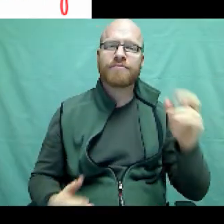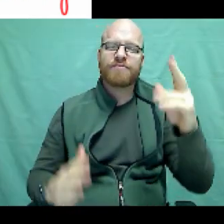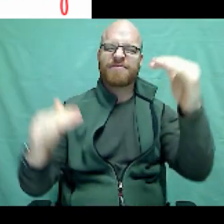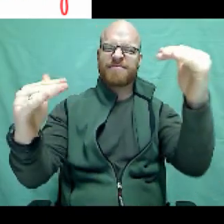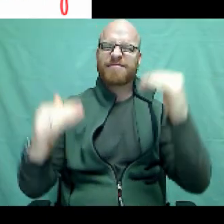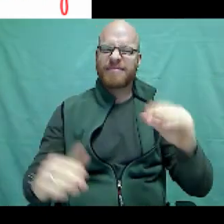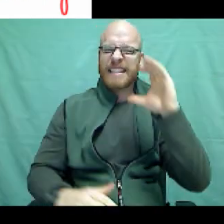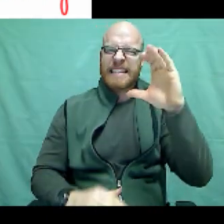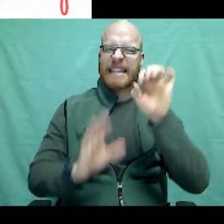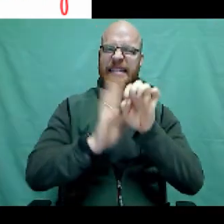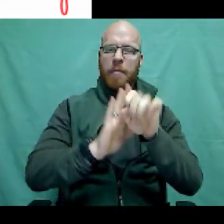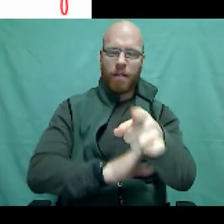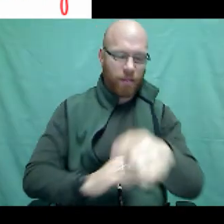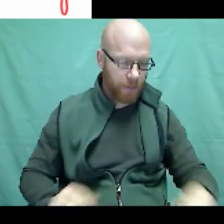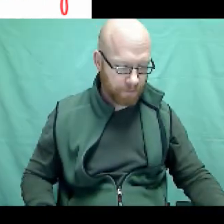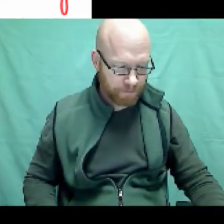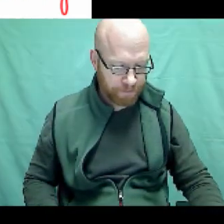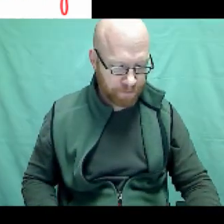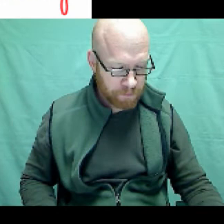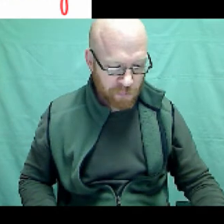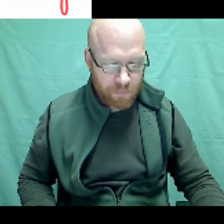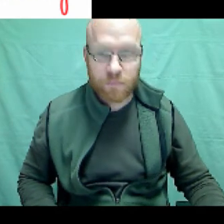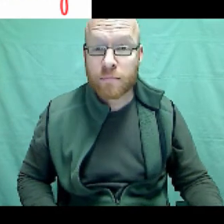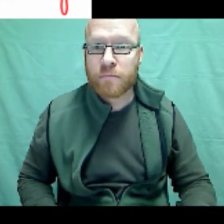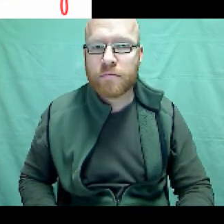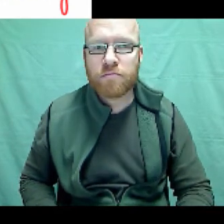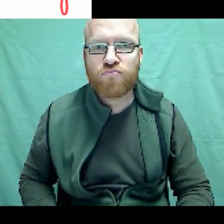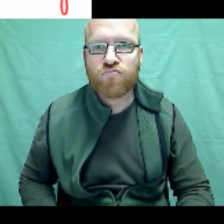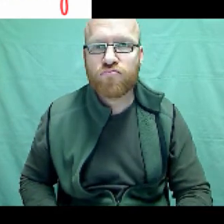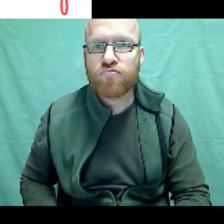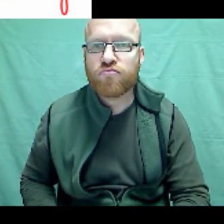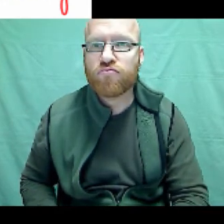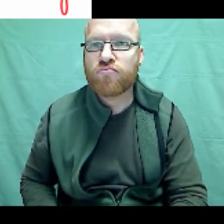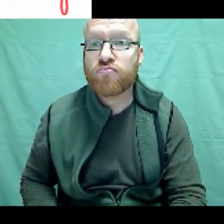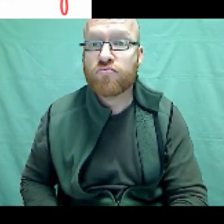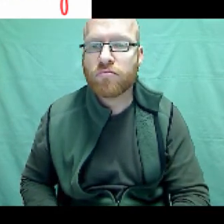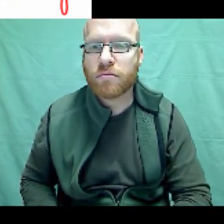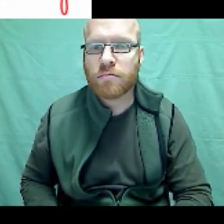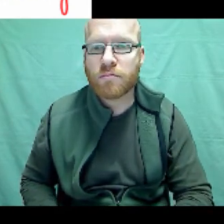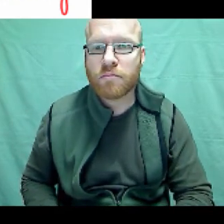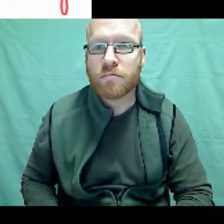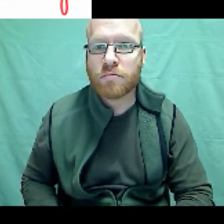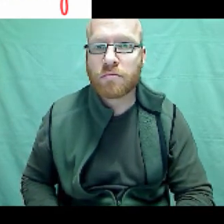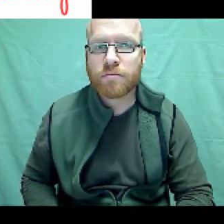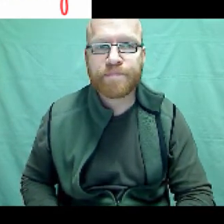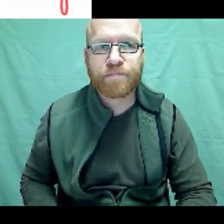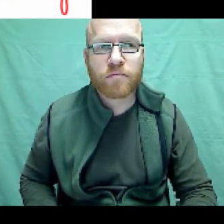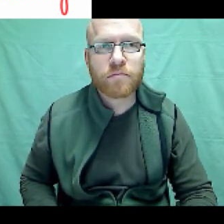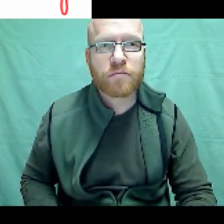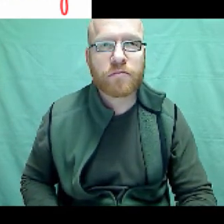hours is literally impossible to have that in one day. Let's move to the example C.